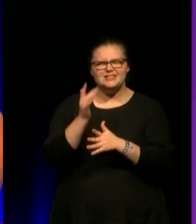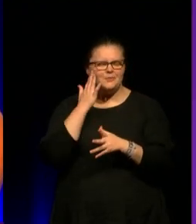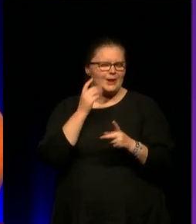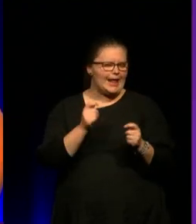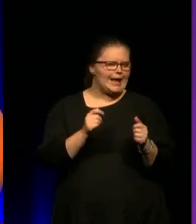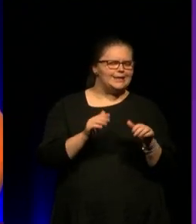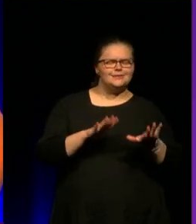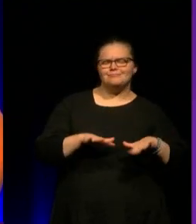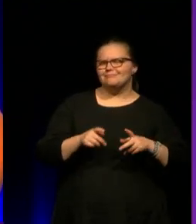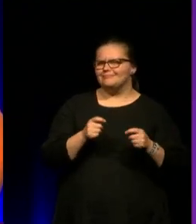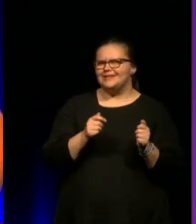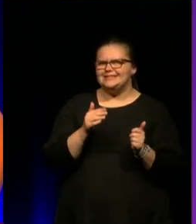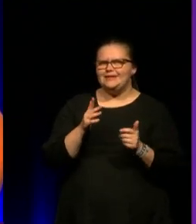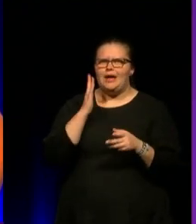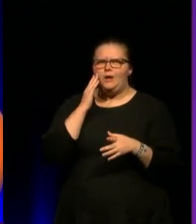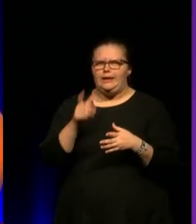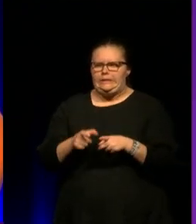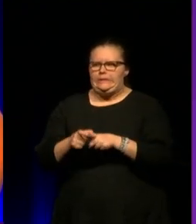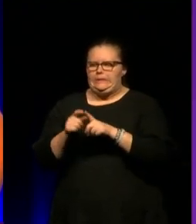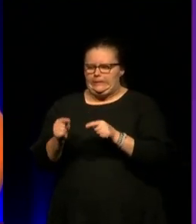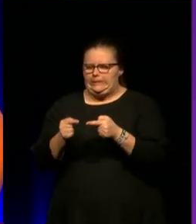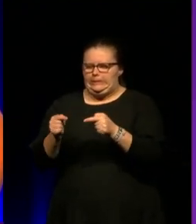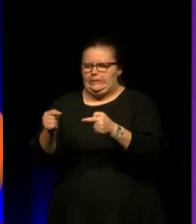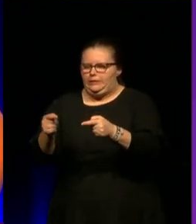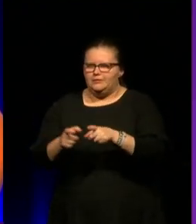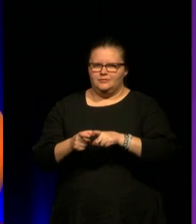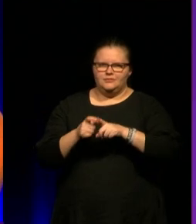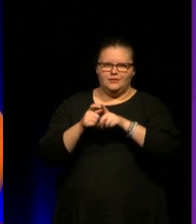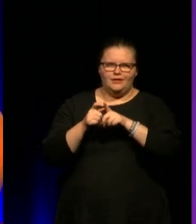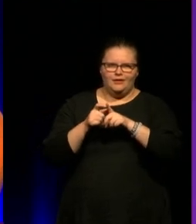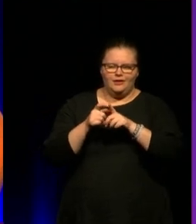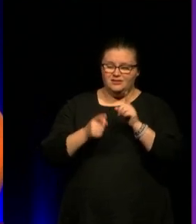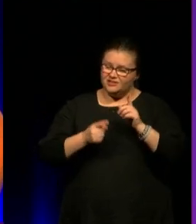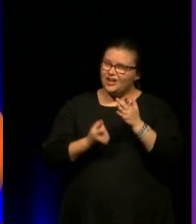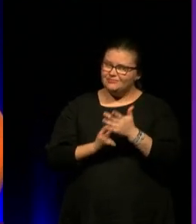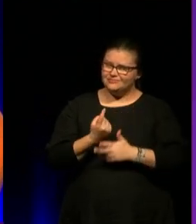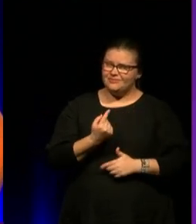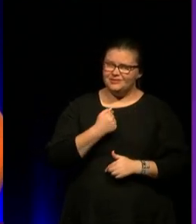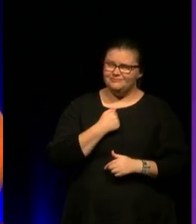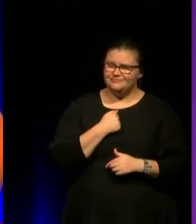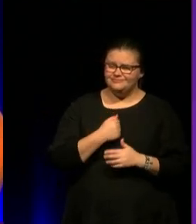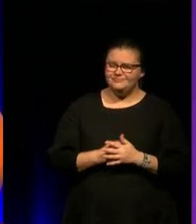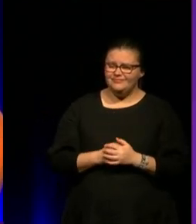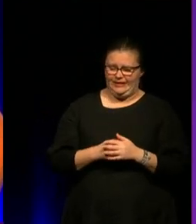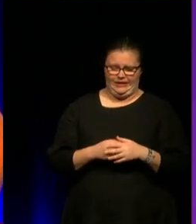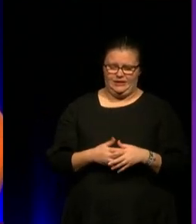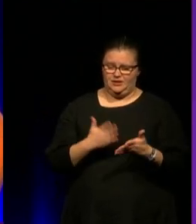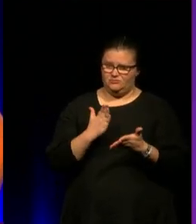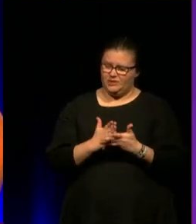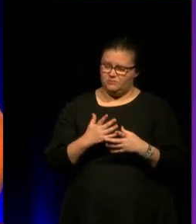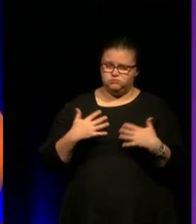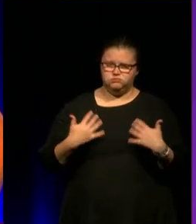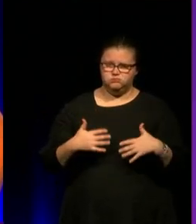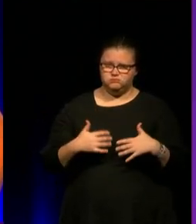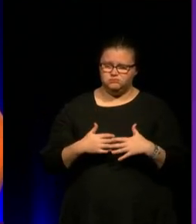right? It's leadership's hard when things are hard. Mm. And when things have been hard, and there have been times along the way when, you know, the chips have been down, it's